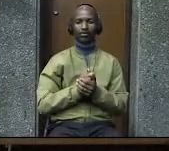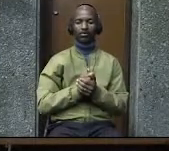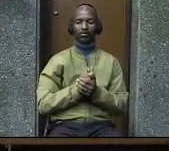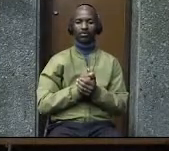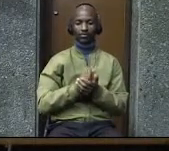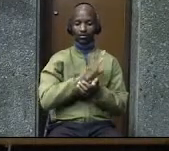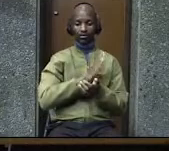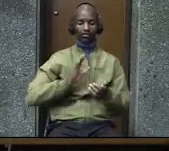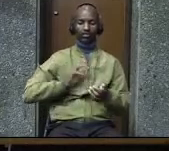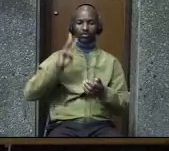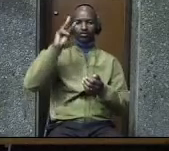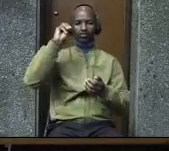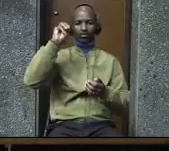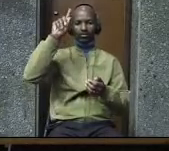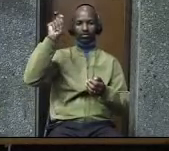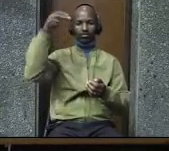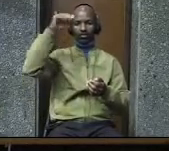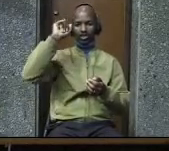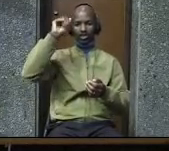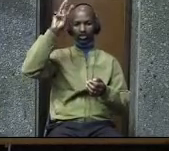Councillor Mthimkhulu.